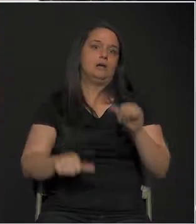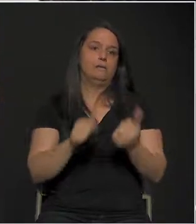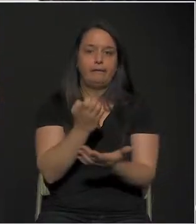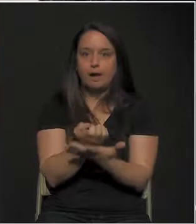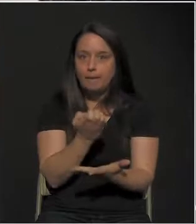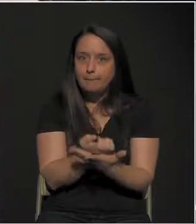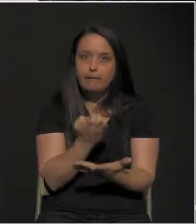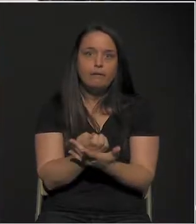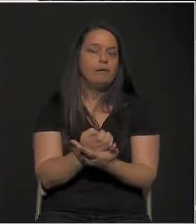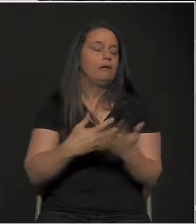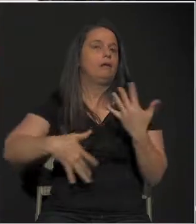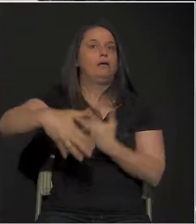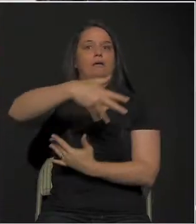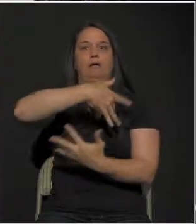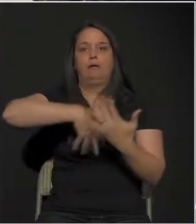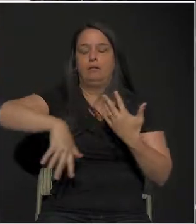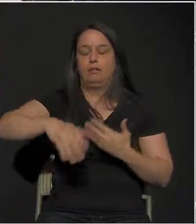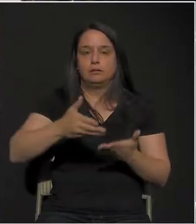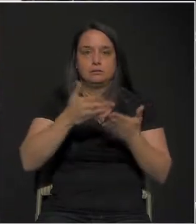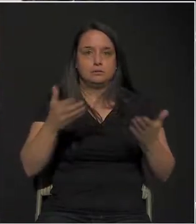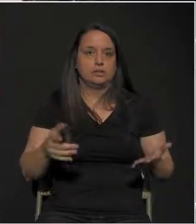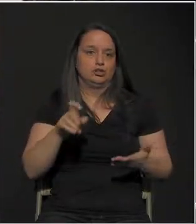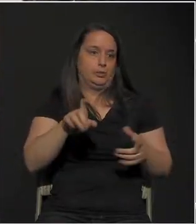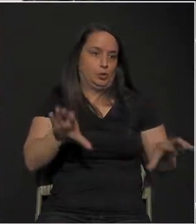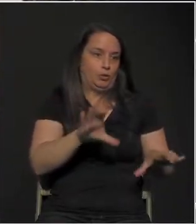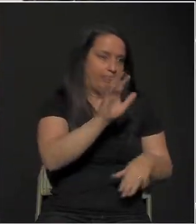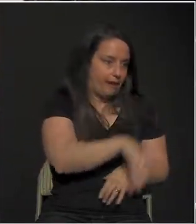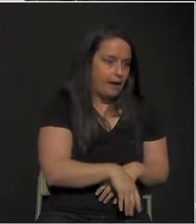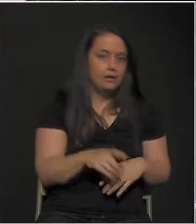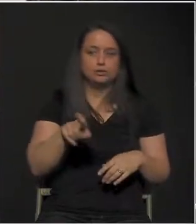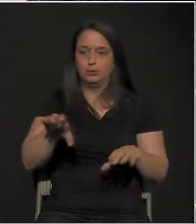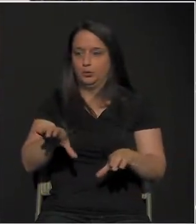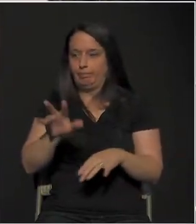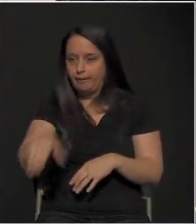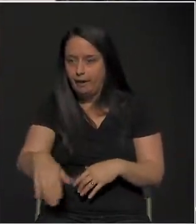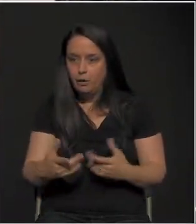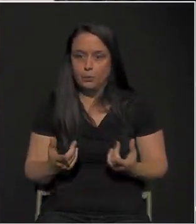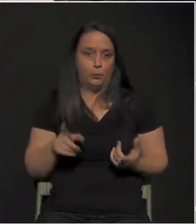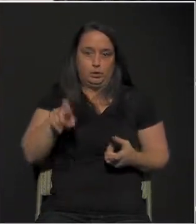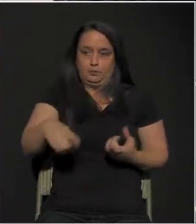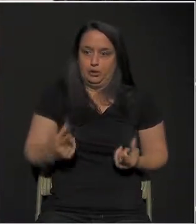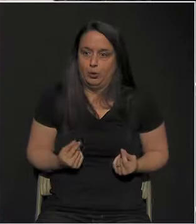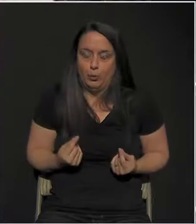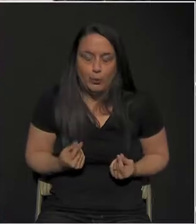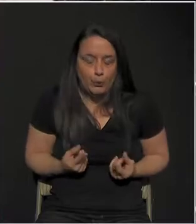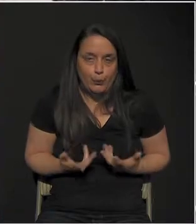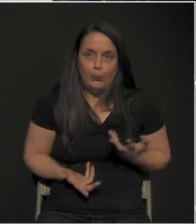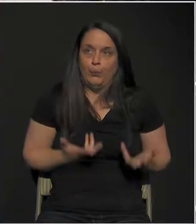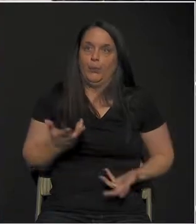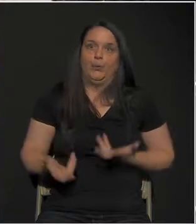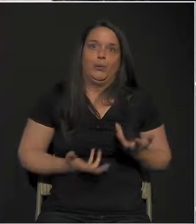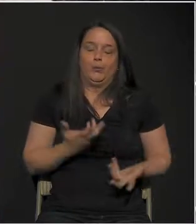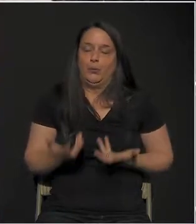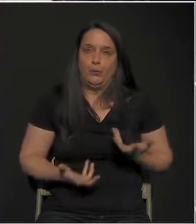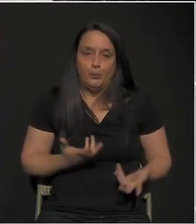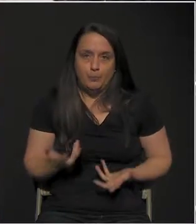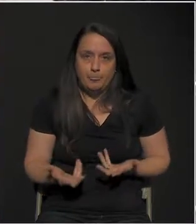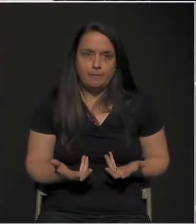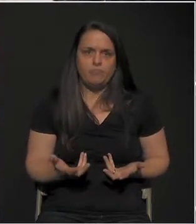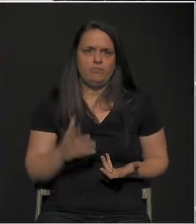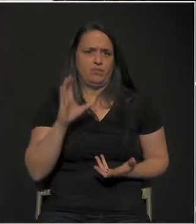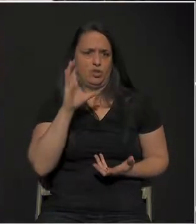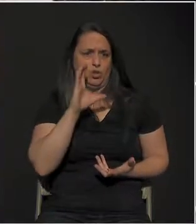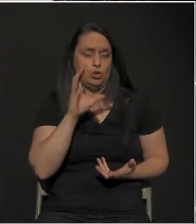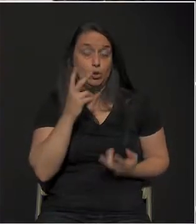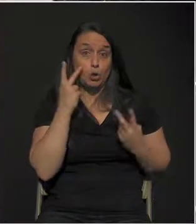economy, and amidst all of the stuff going on, should we do this? Should we do that? What are we supposed to do? You look at